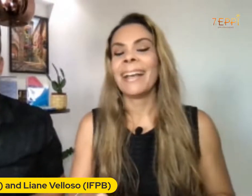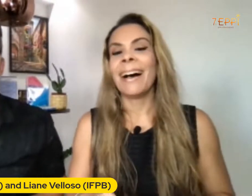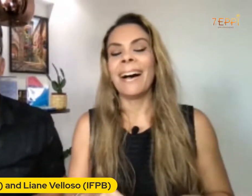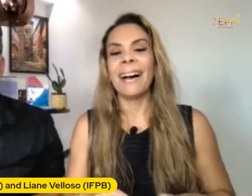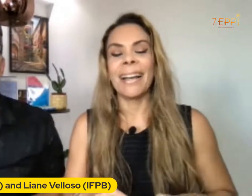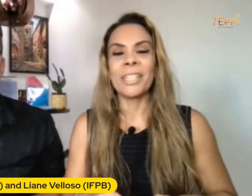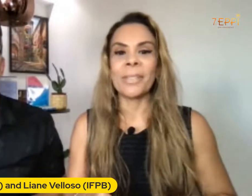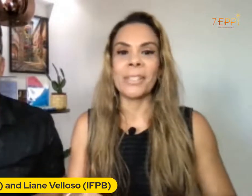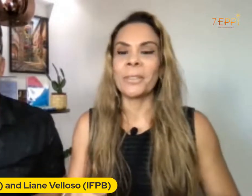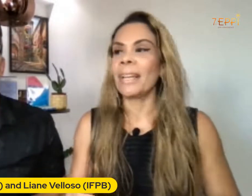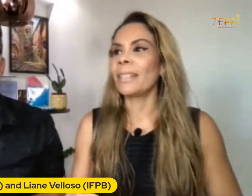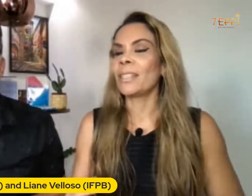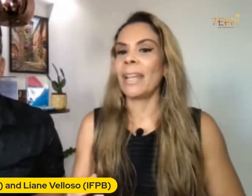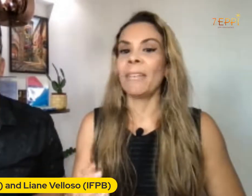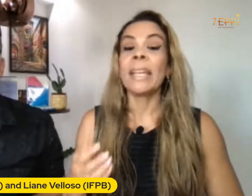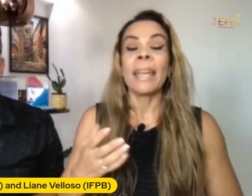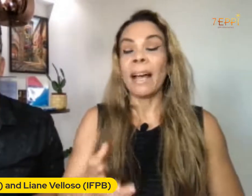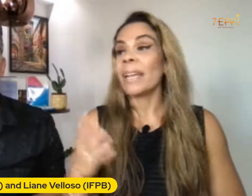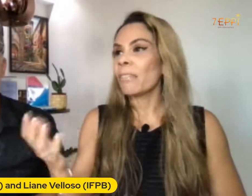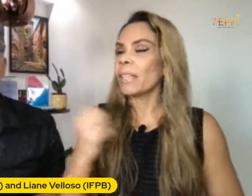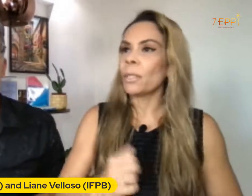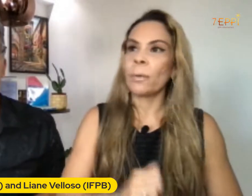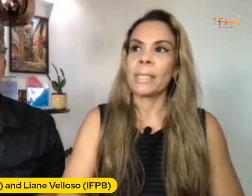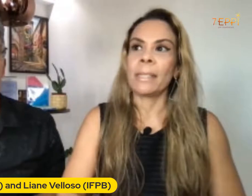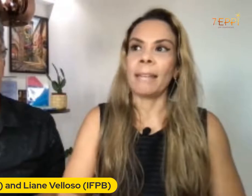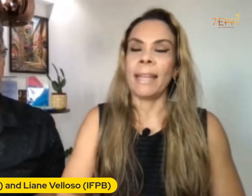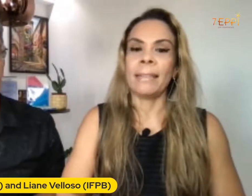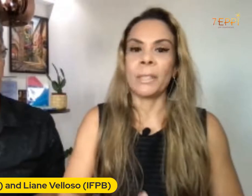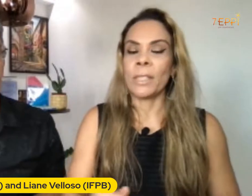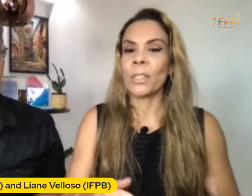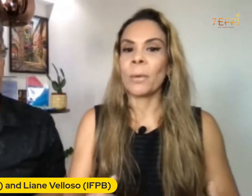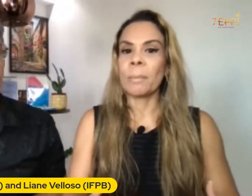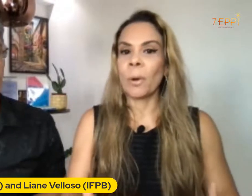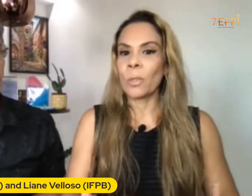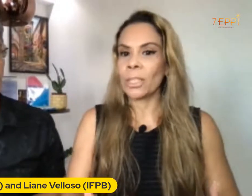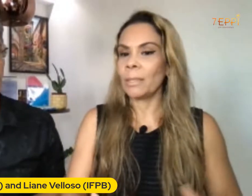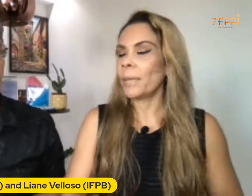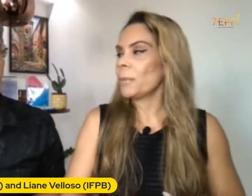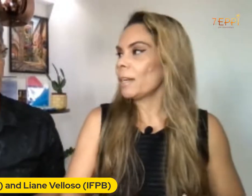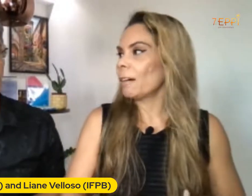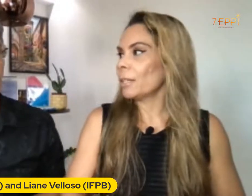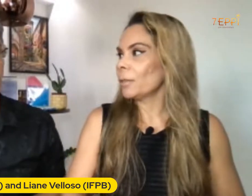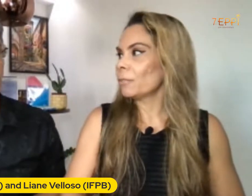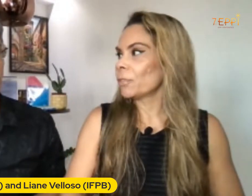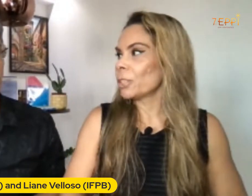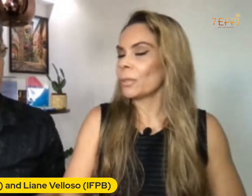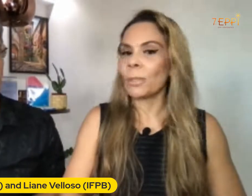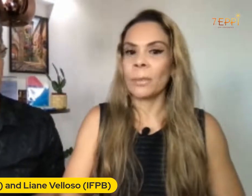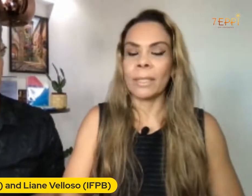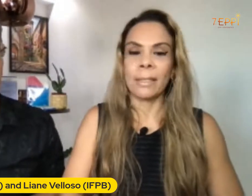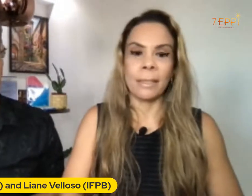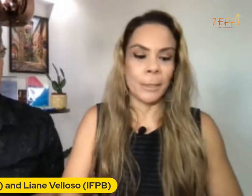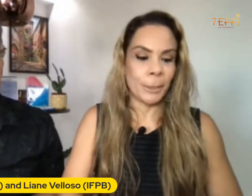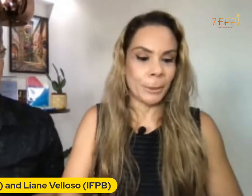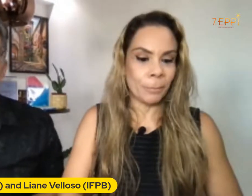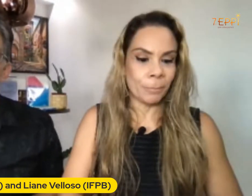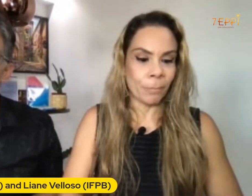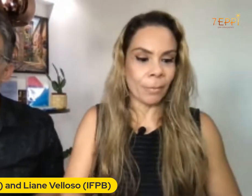emotions. It was so nice to have. Even though we say that there is no emotion when we are on the virtual